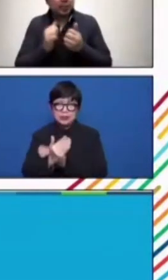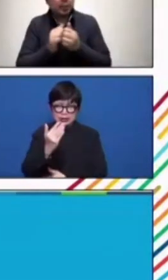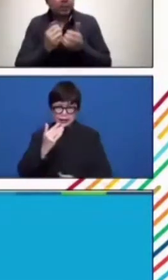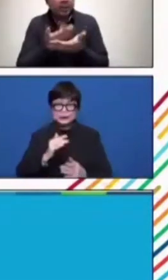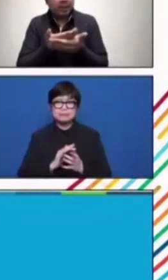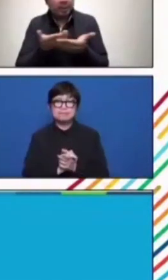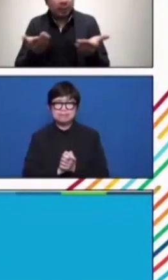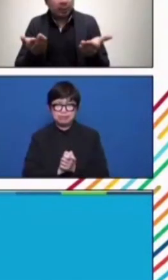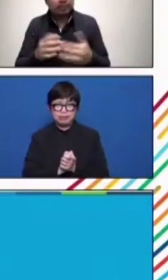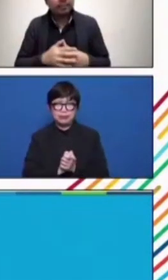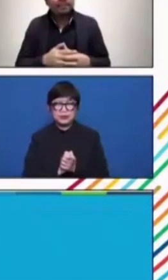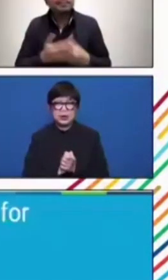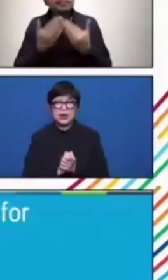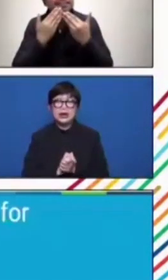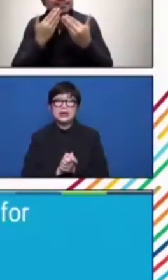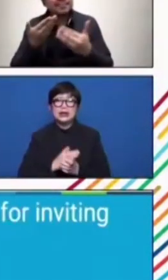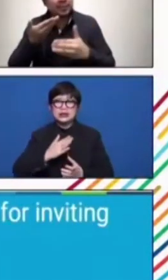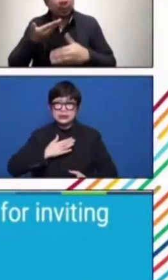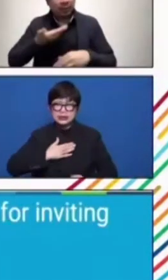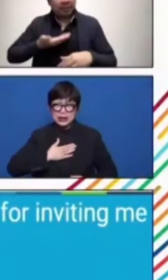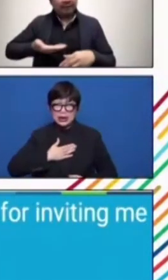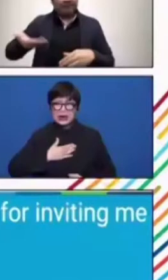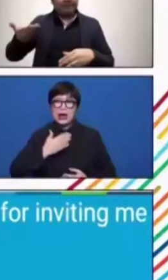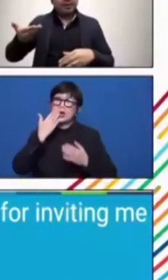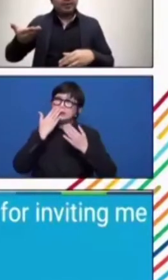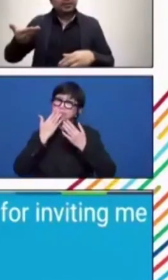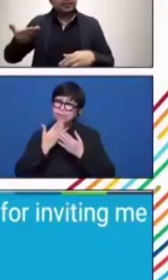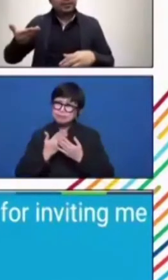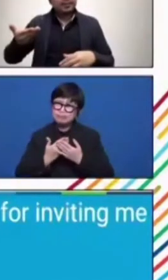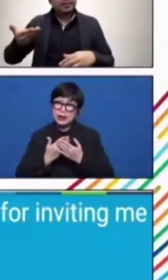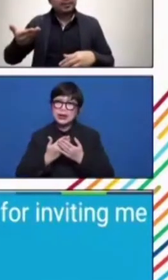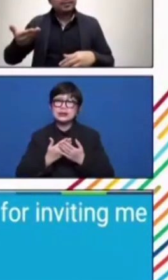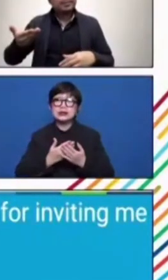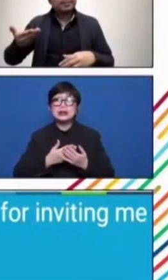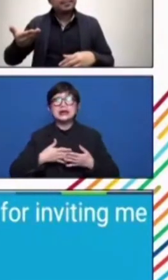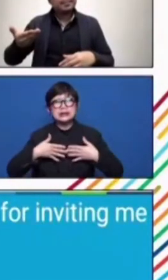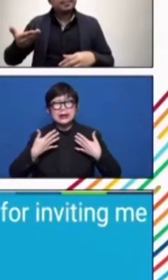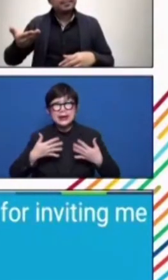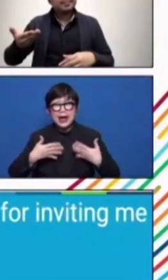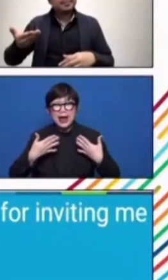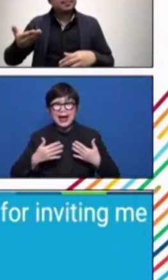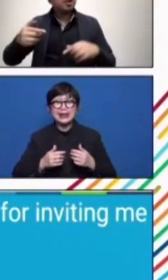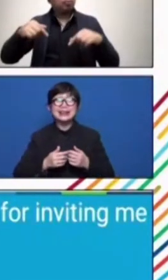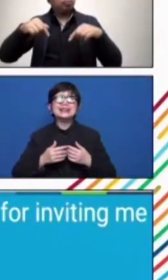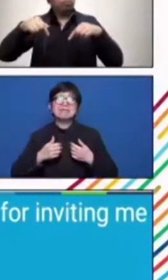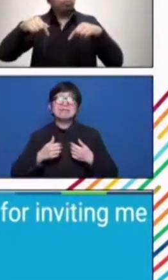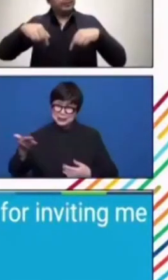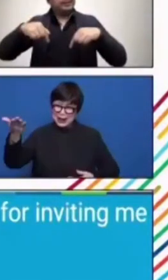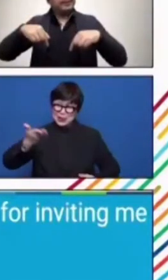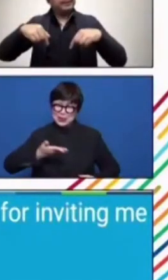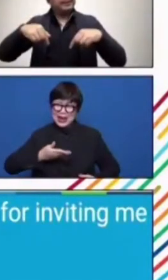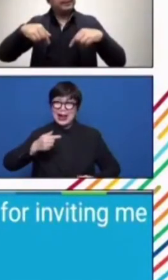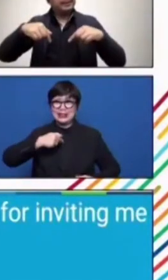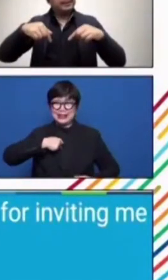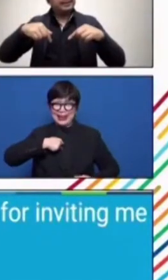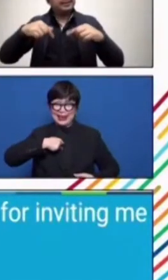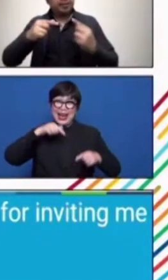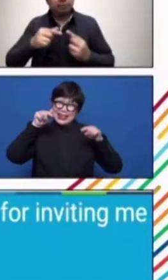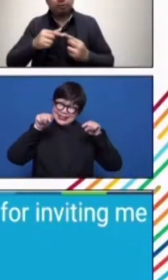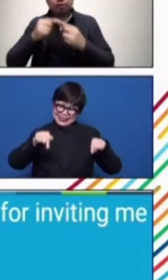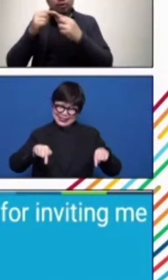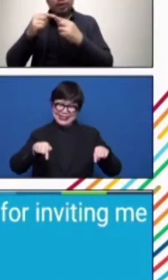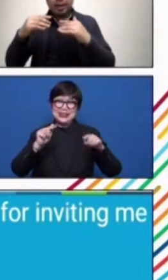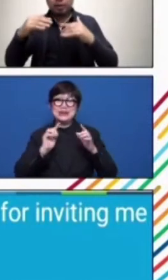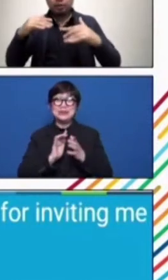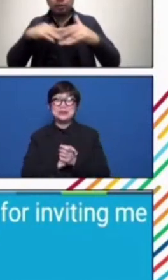to thank you for inviting me especially a Twitter special Social Development Division